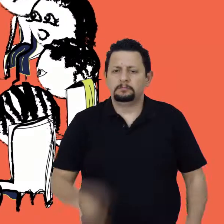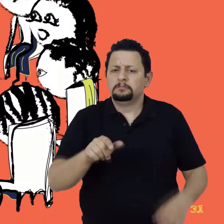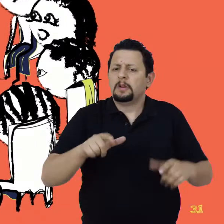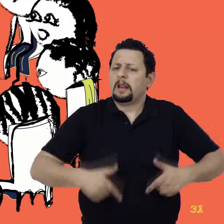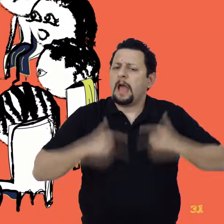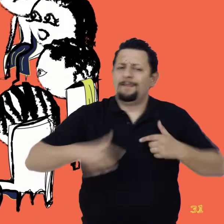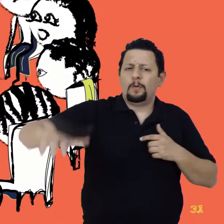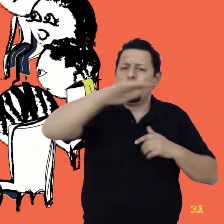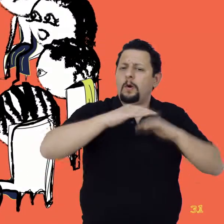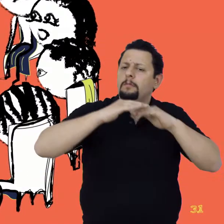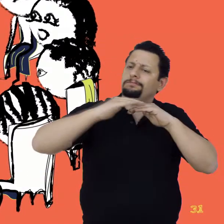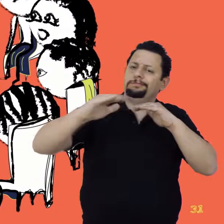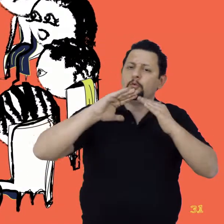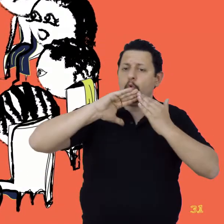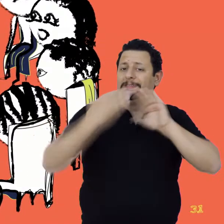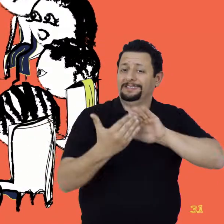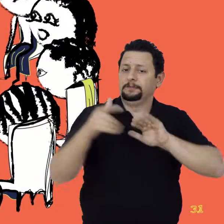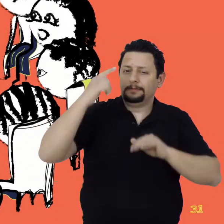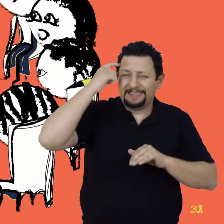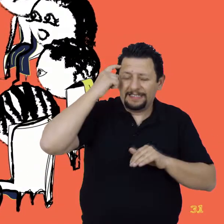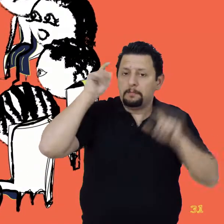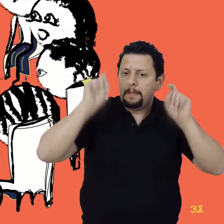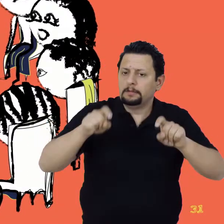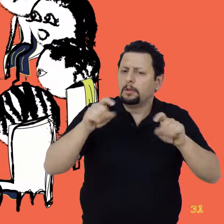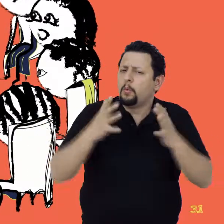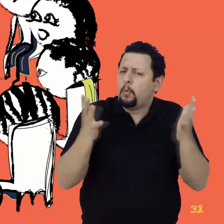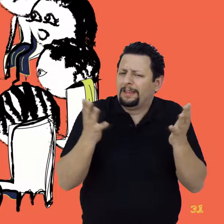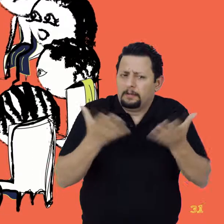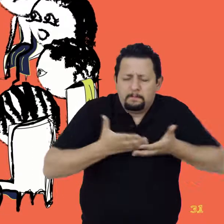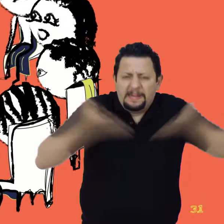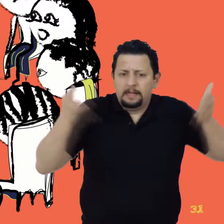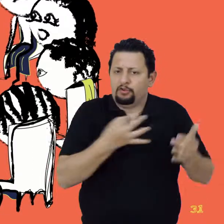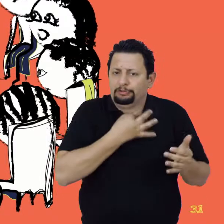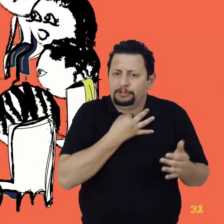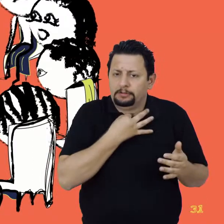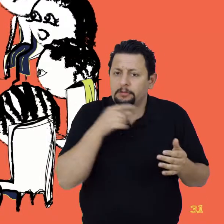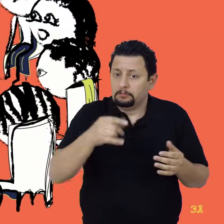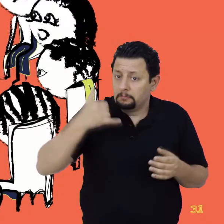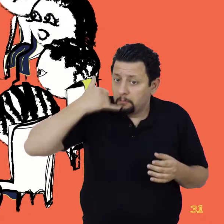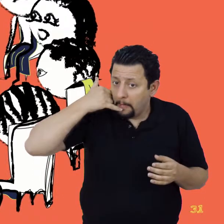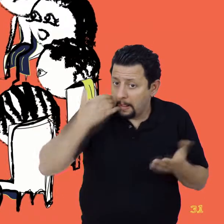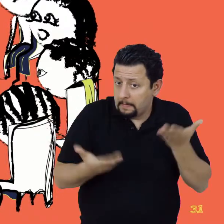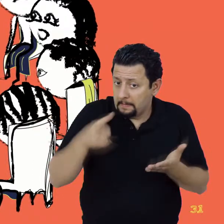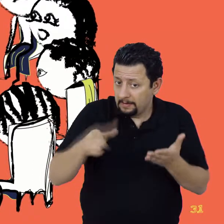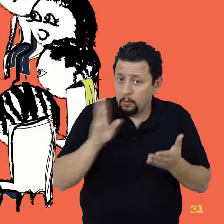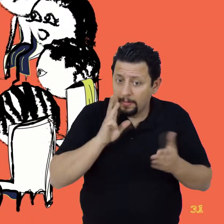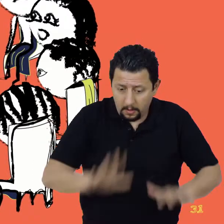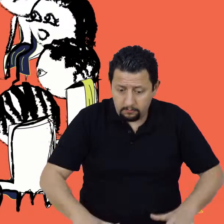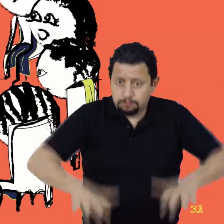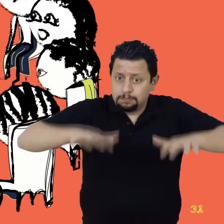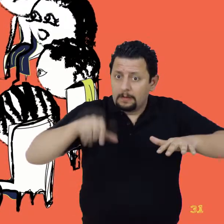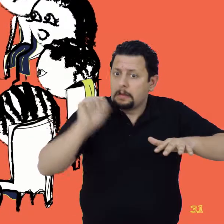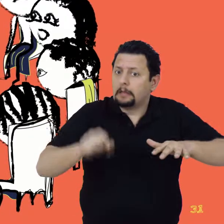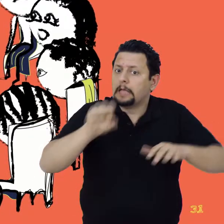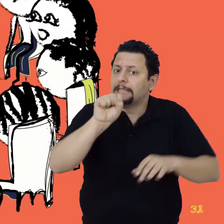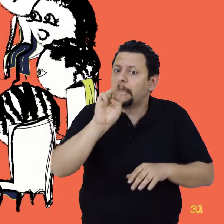5. Think about your community. Who are the most vulnerable? Imagine you get an SMS warning that a flood